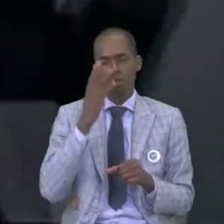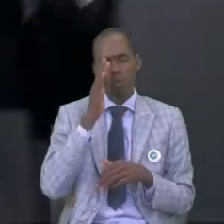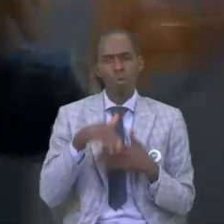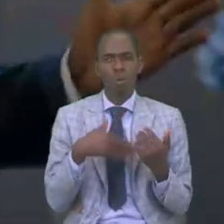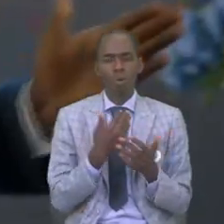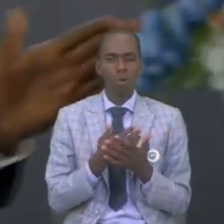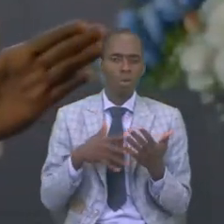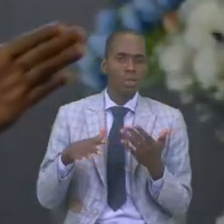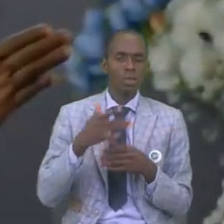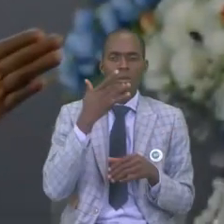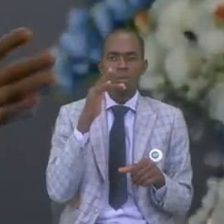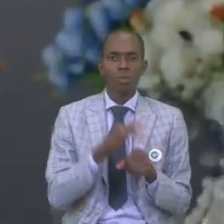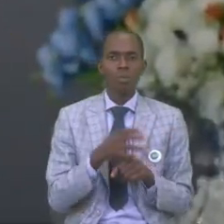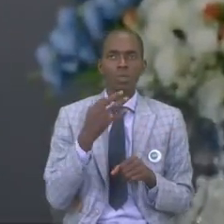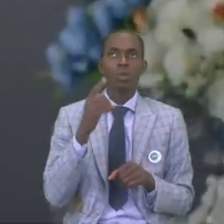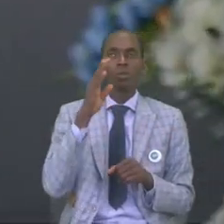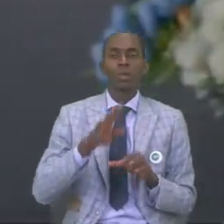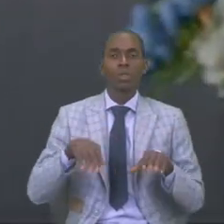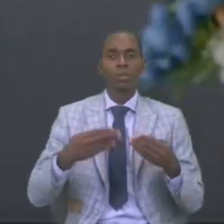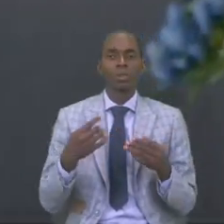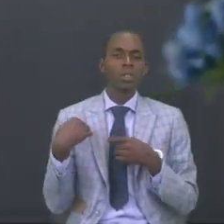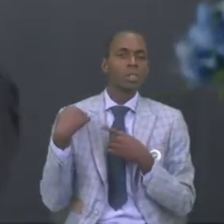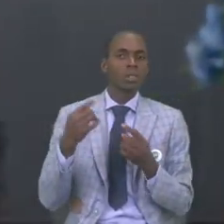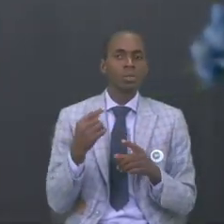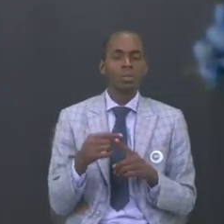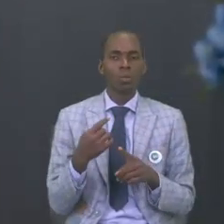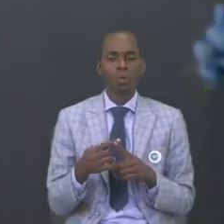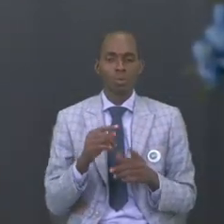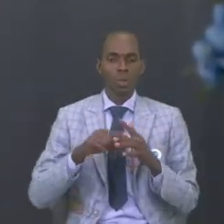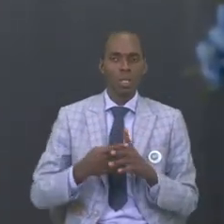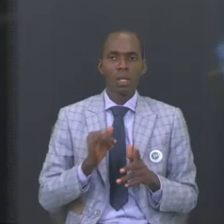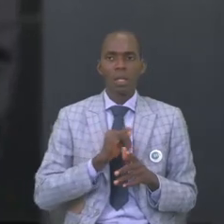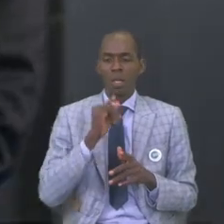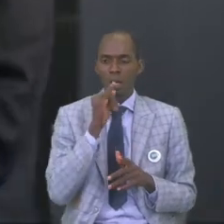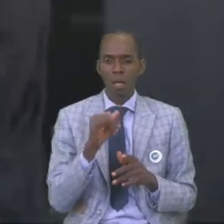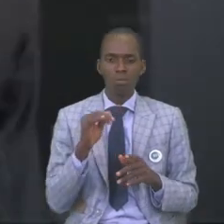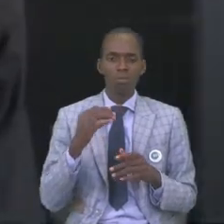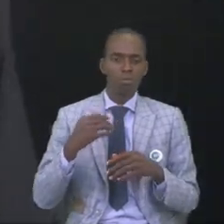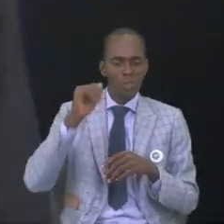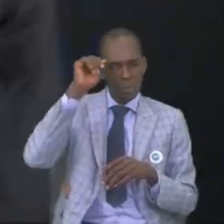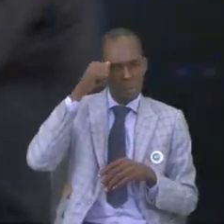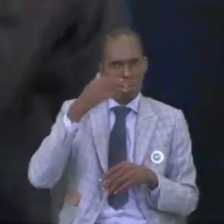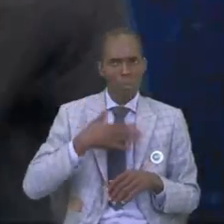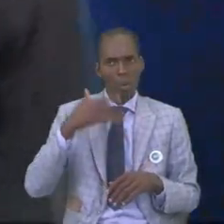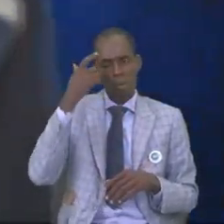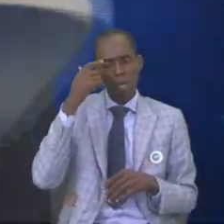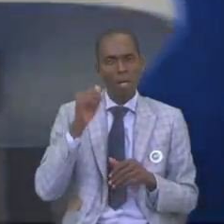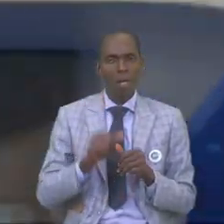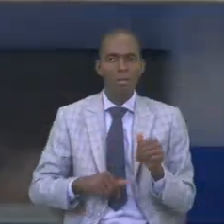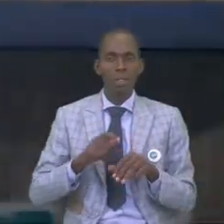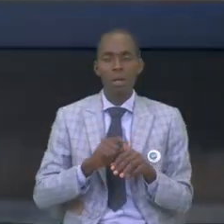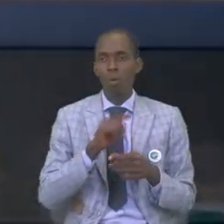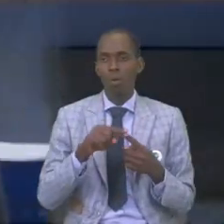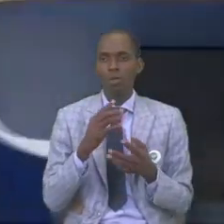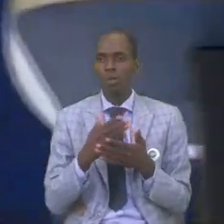since the world began. And I'm refreshing my mind with them every time. And when something happens that, you